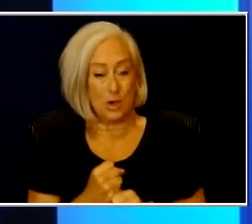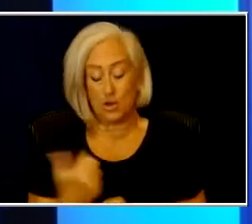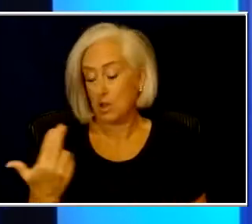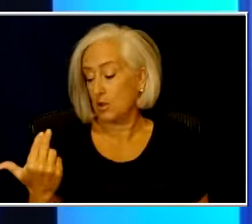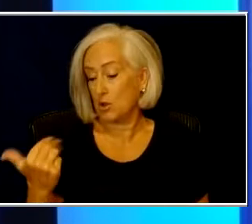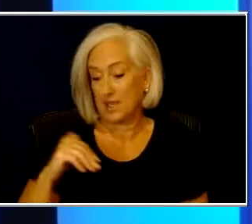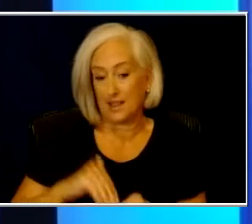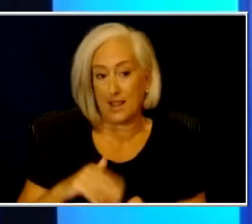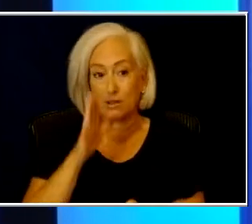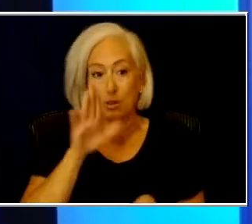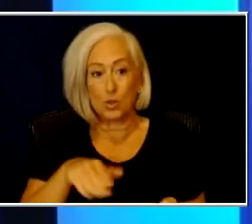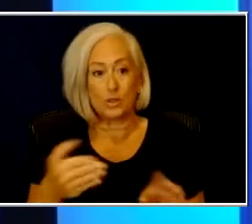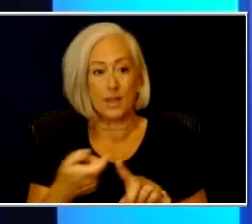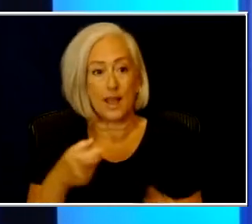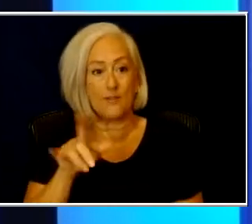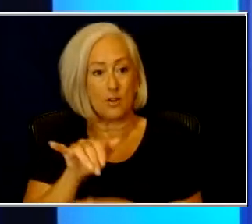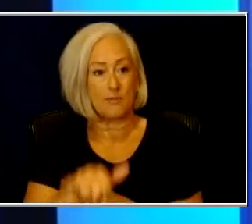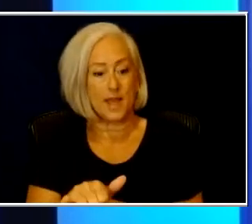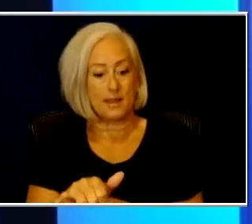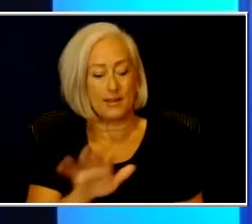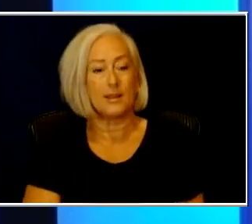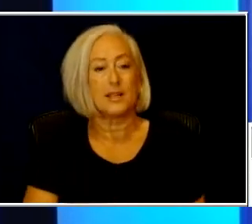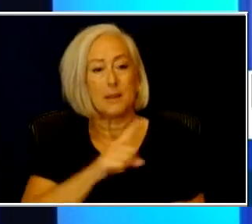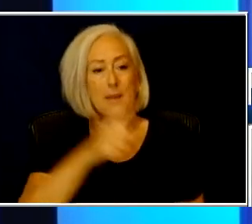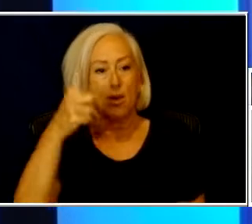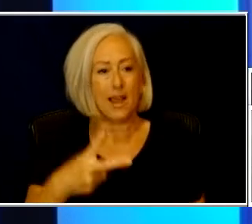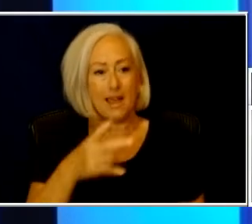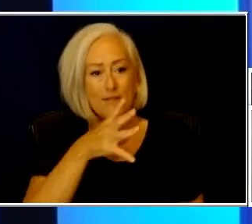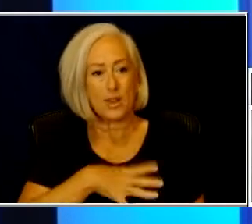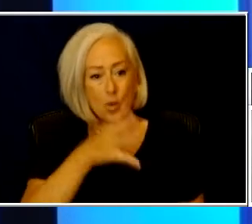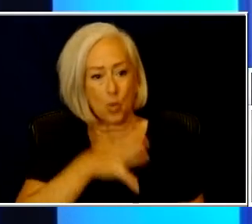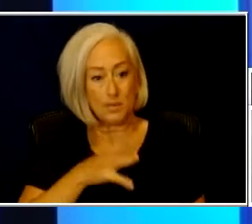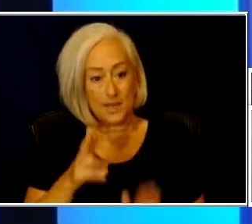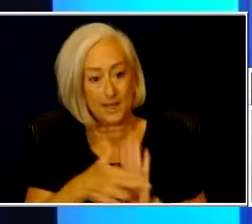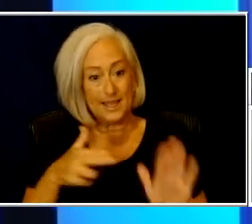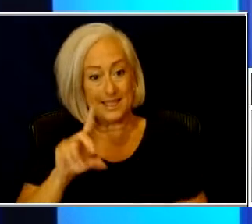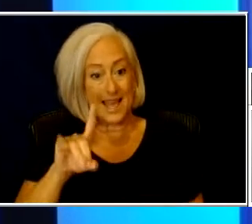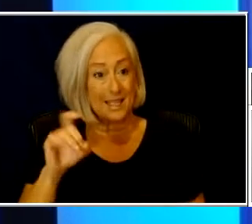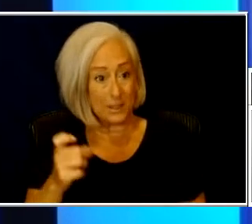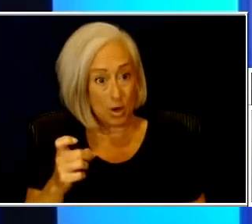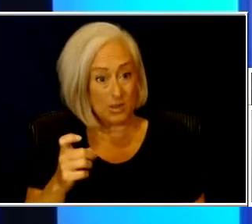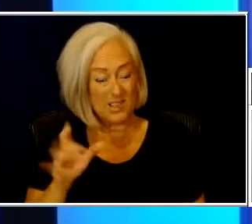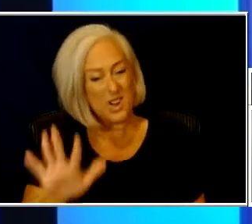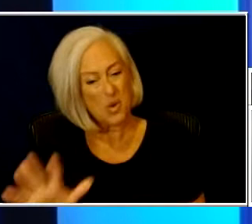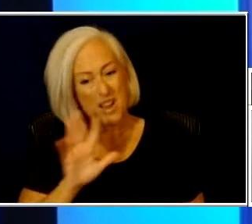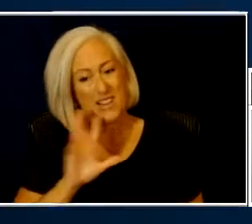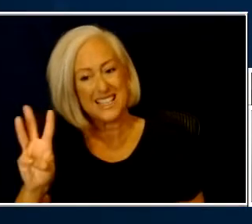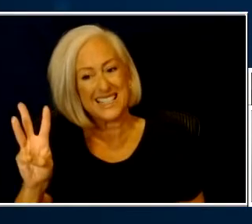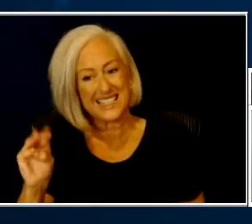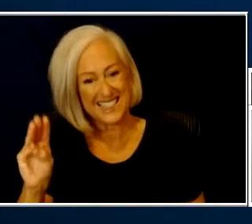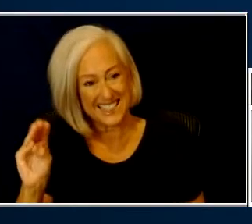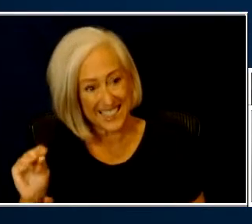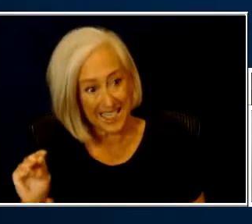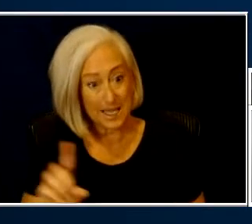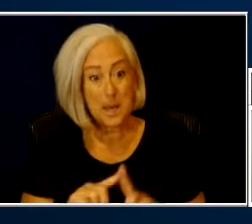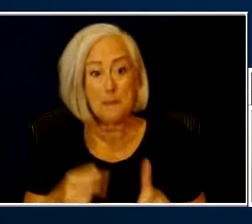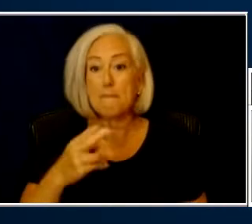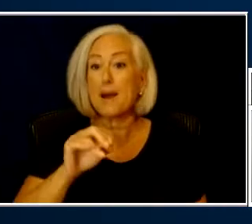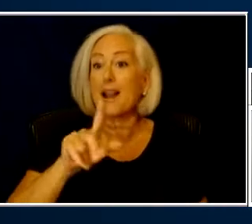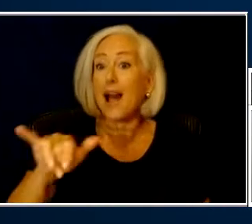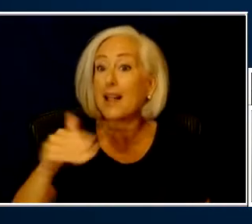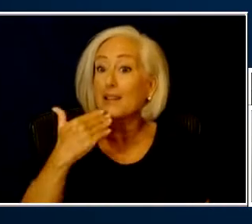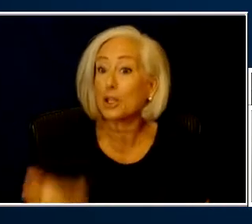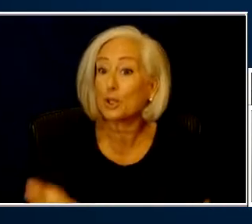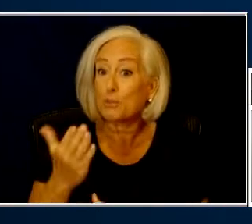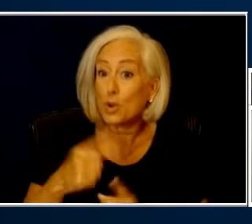it. About half of the women diagnosed in those cases are in their 60s. But Holly, good morning to you. That was not the case. You